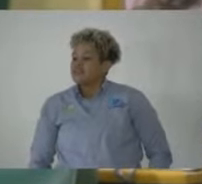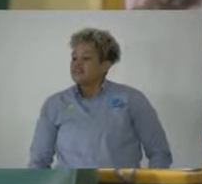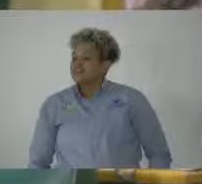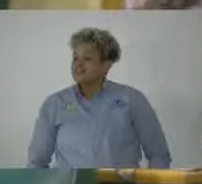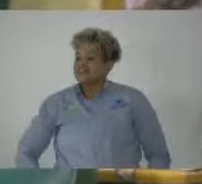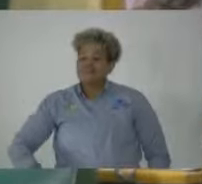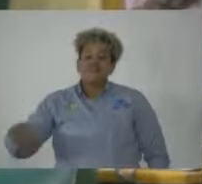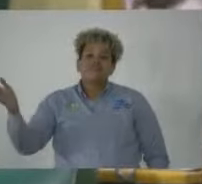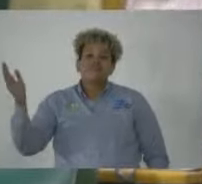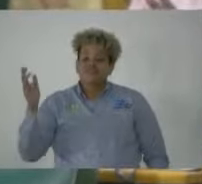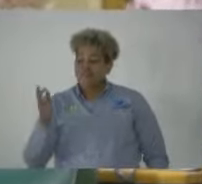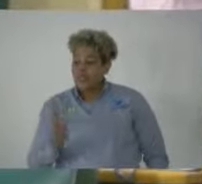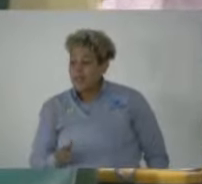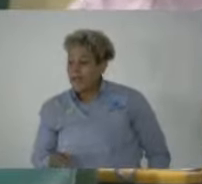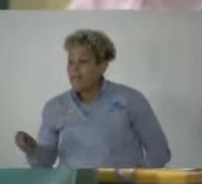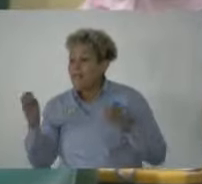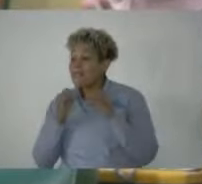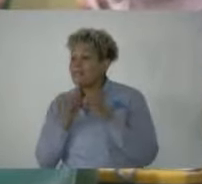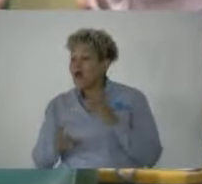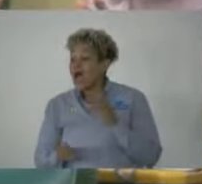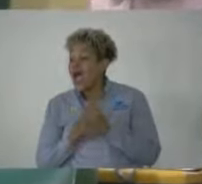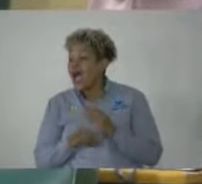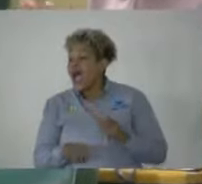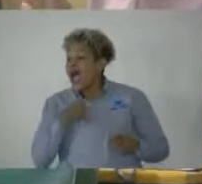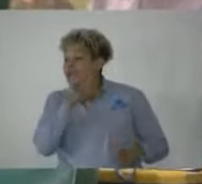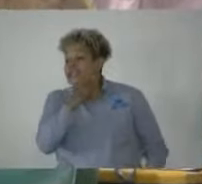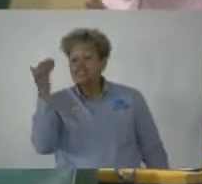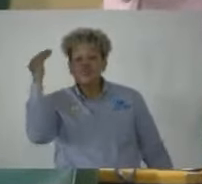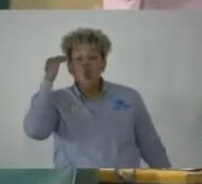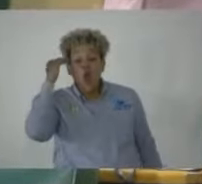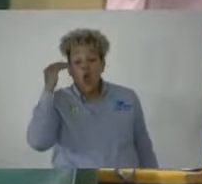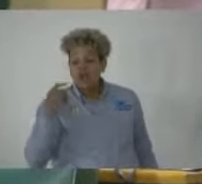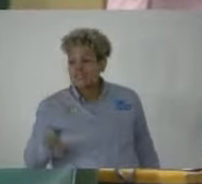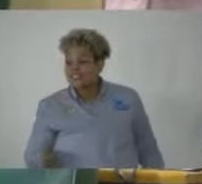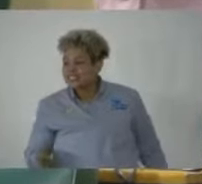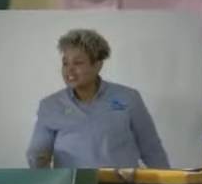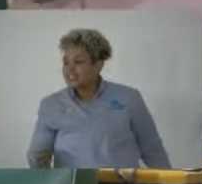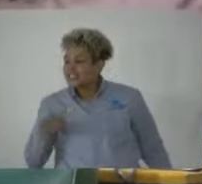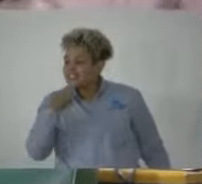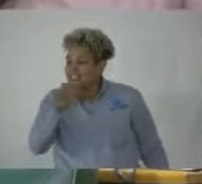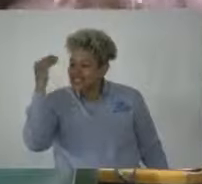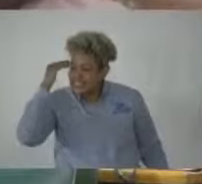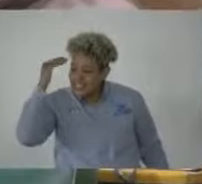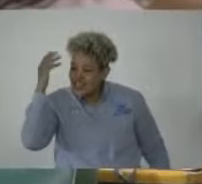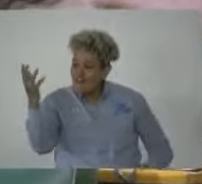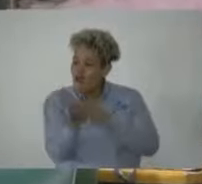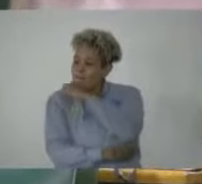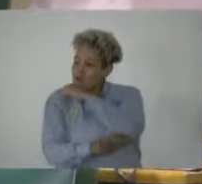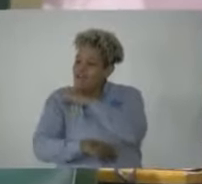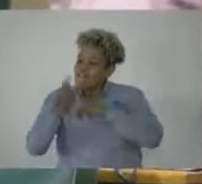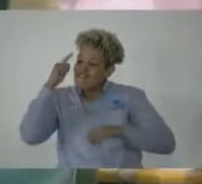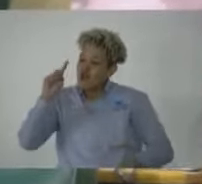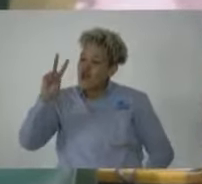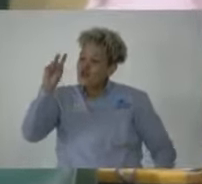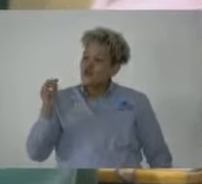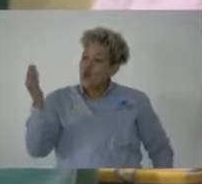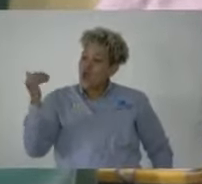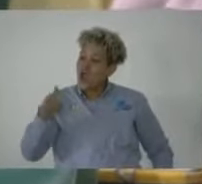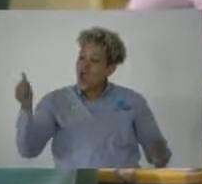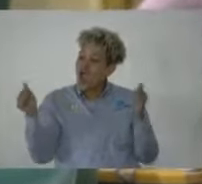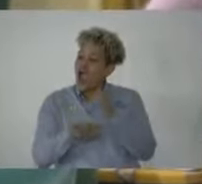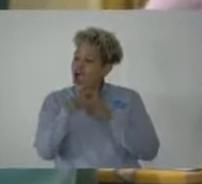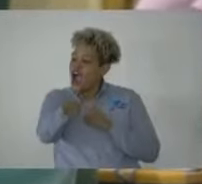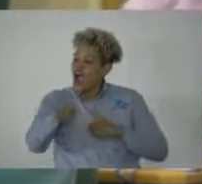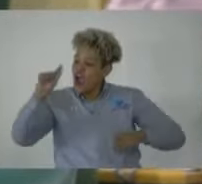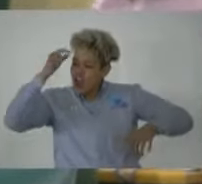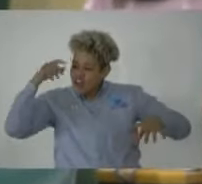Madam Speaker, and more than that, he knows that the rate of poverty for 2015 under